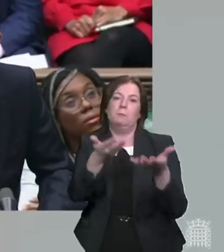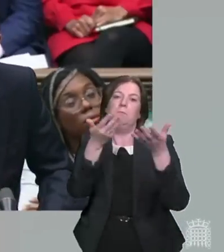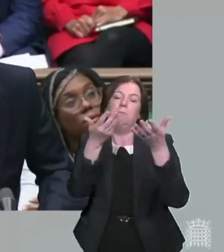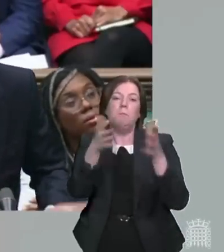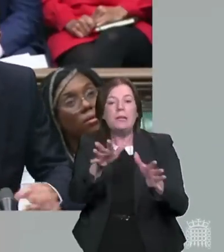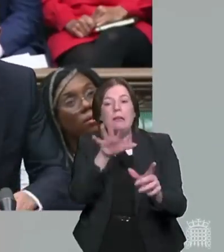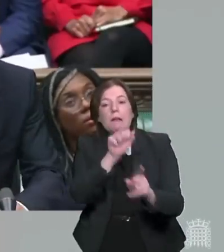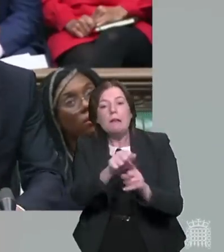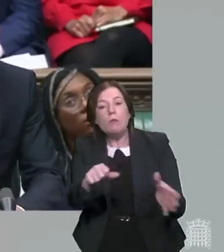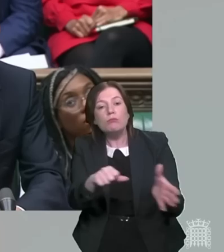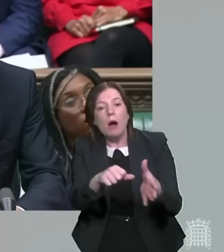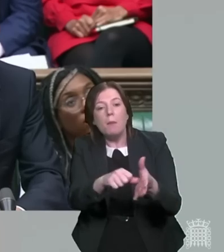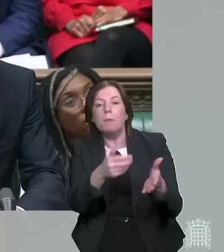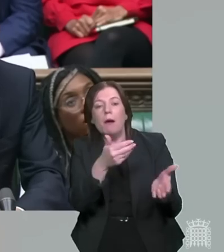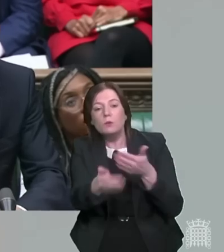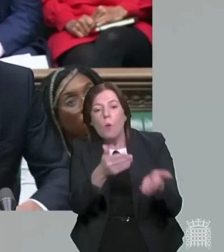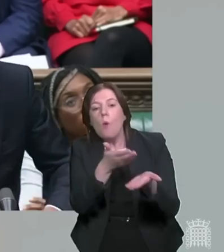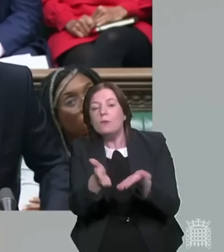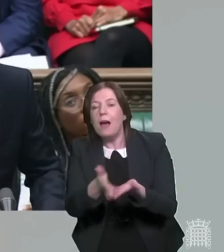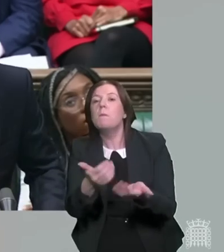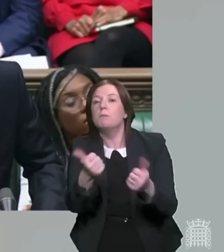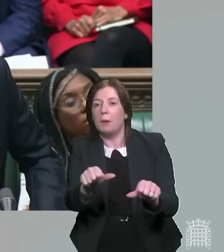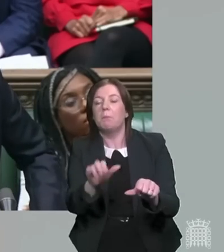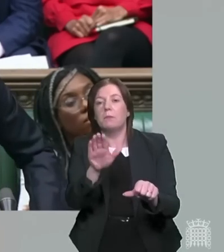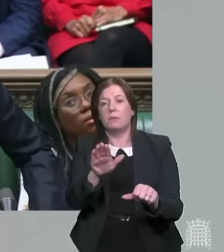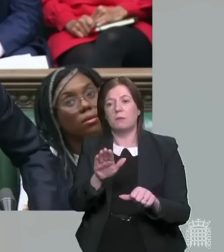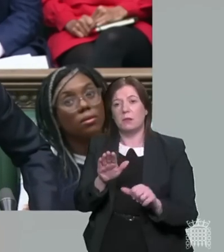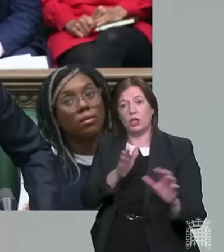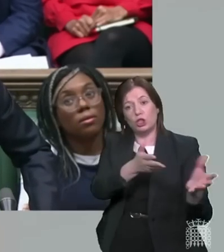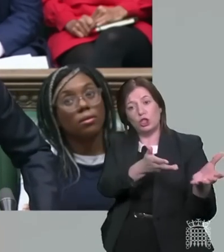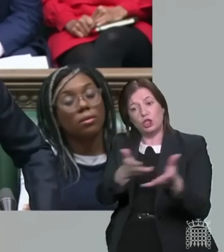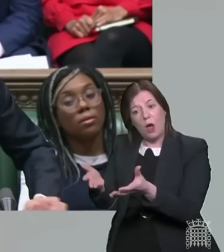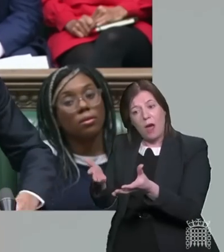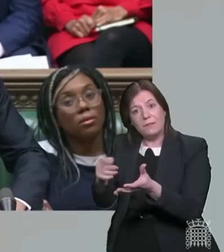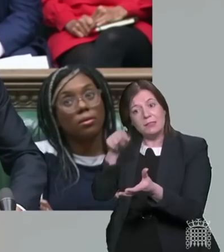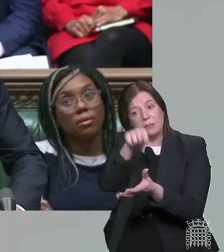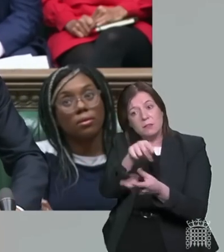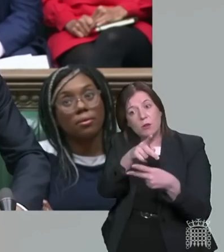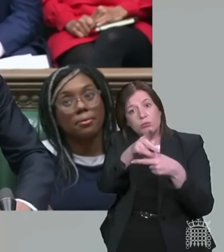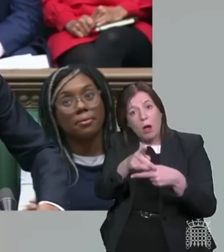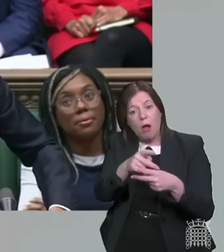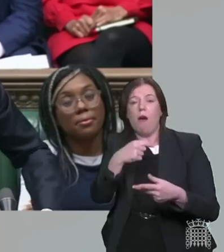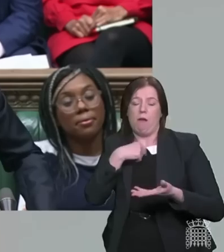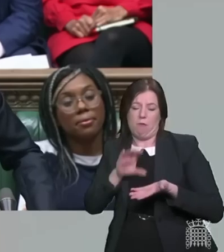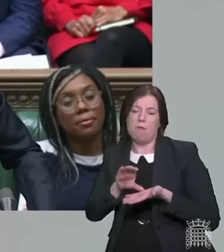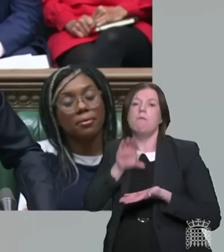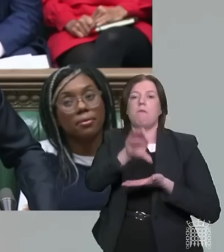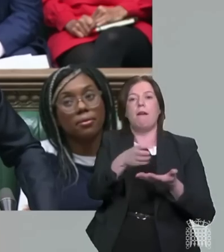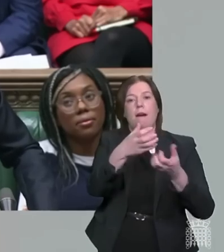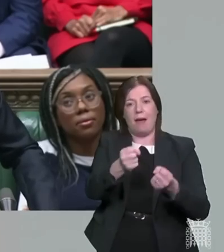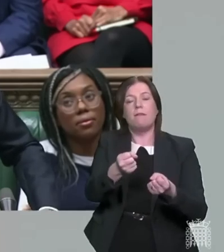failings have been found and where that has been appropriate. And with regard to the overall service, because of the extra investment we're putting in, there's